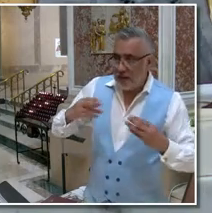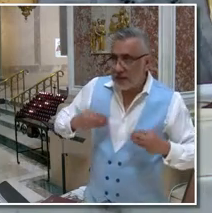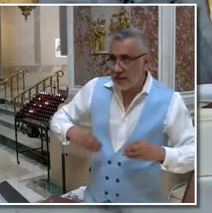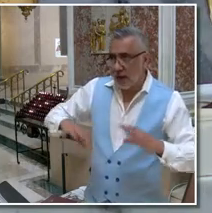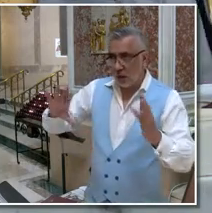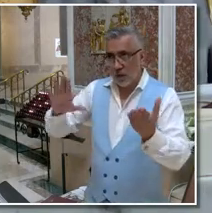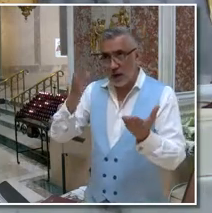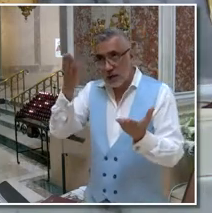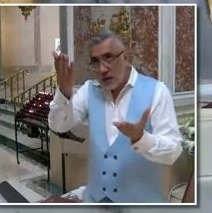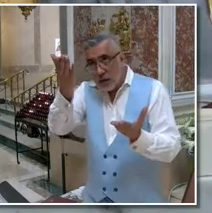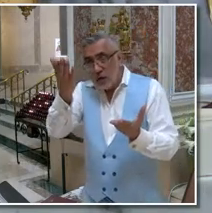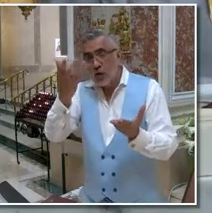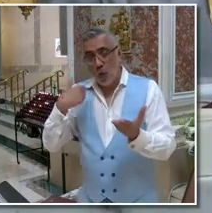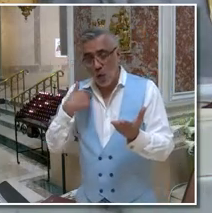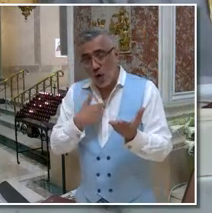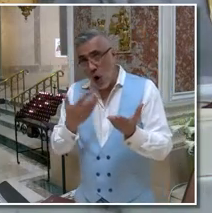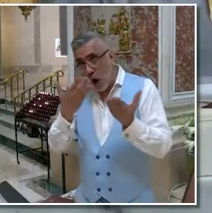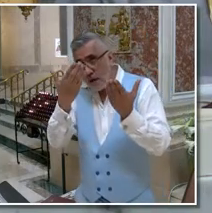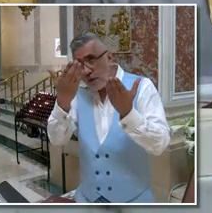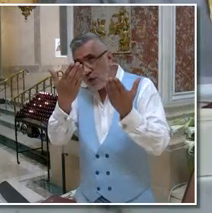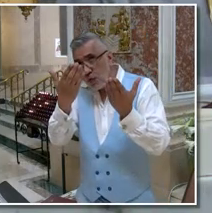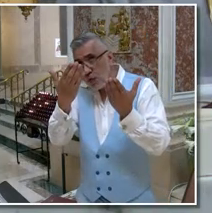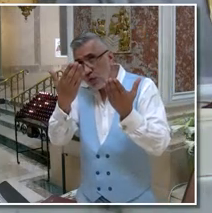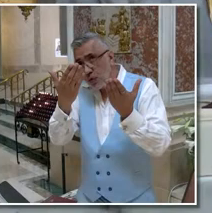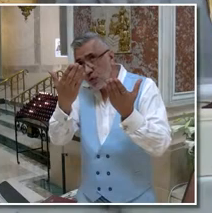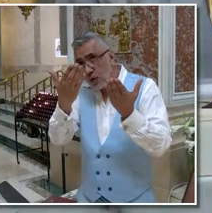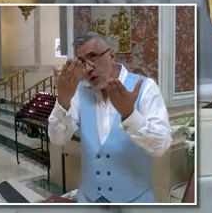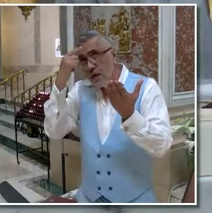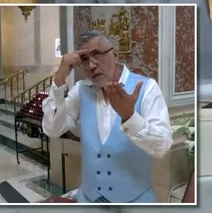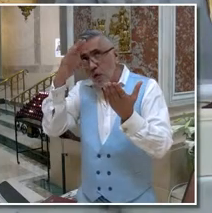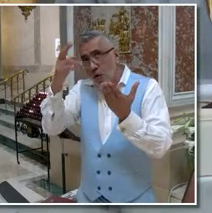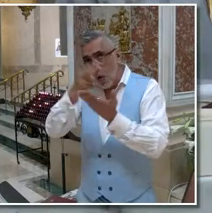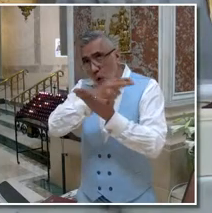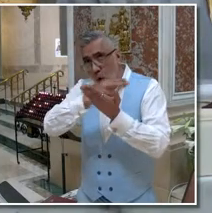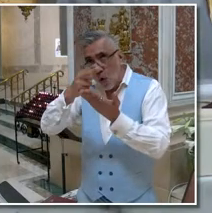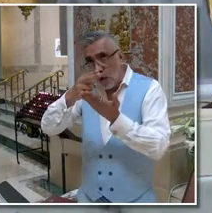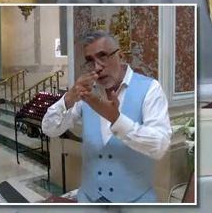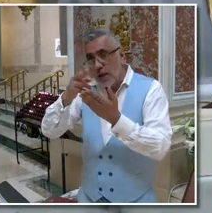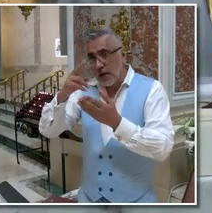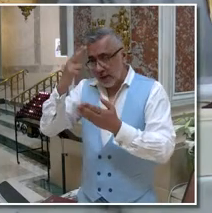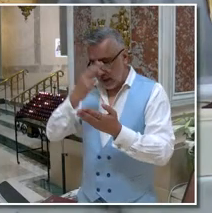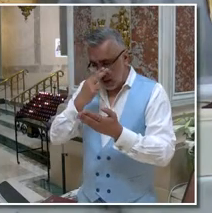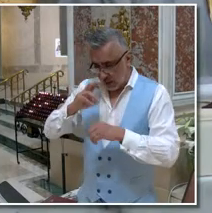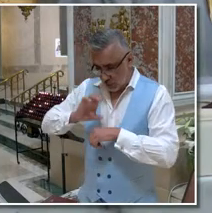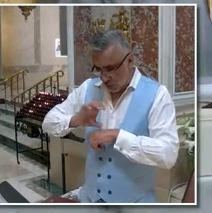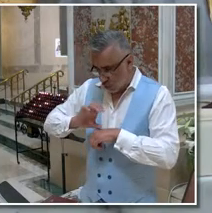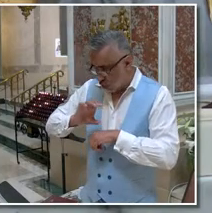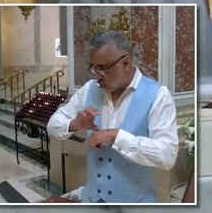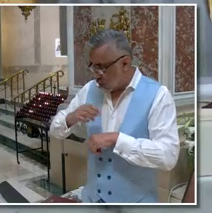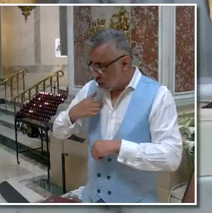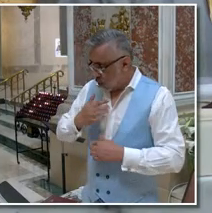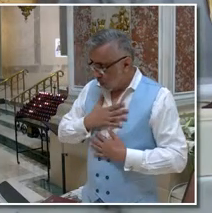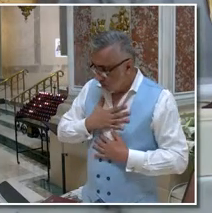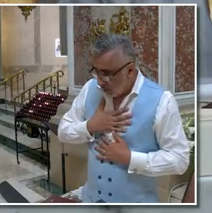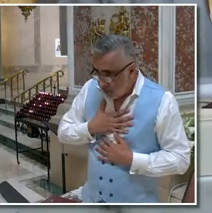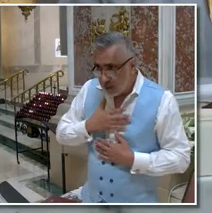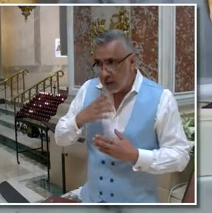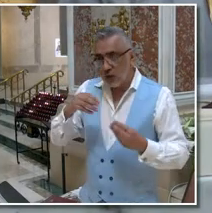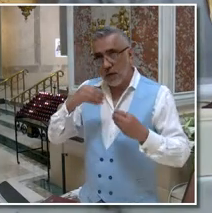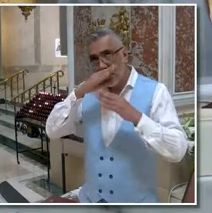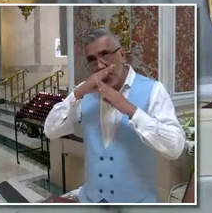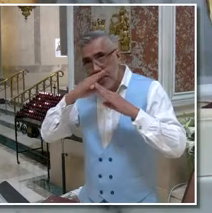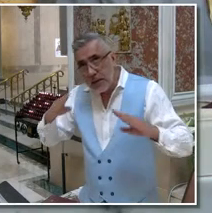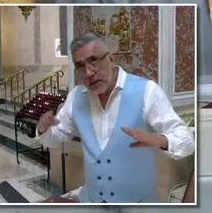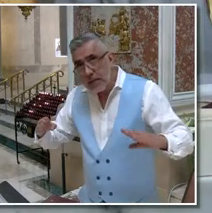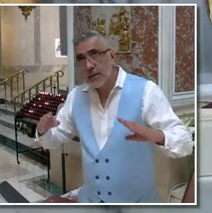sacrifices, which we offer you firstly for your holy Catholic Church. Be pleased to grant her peace,